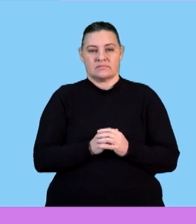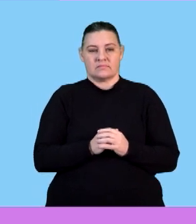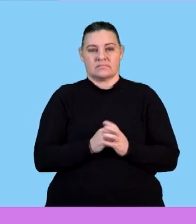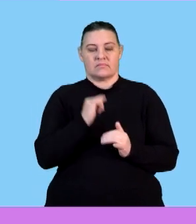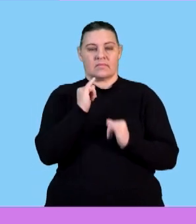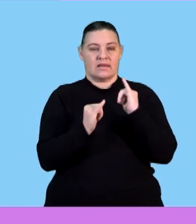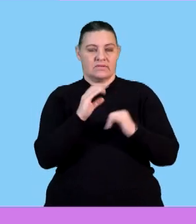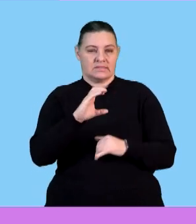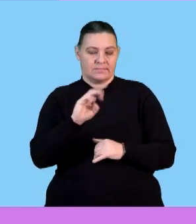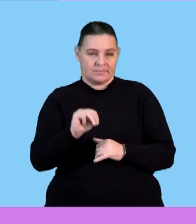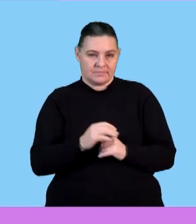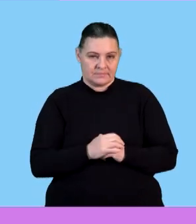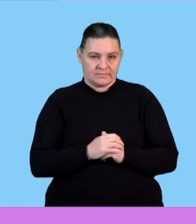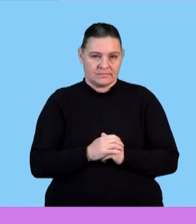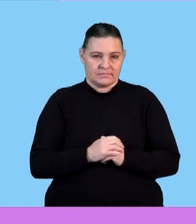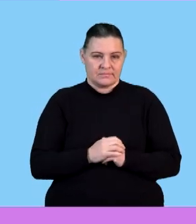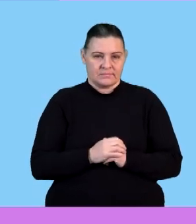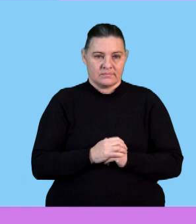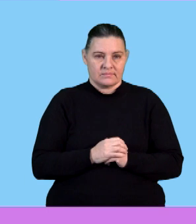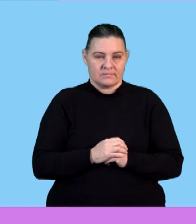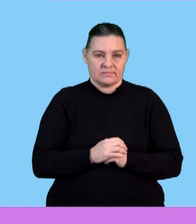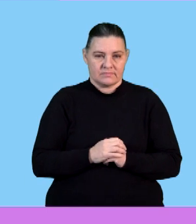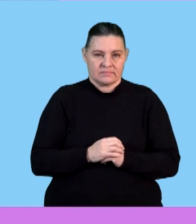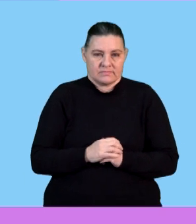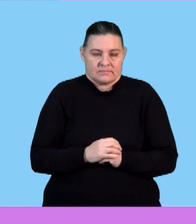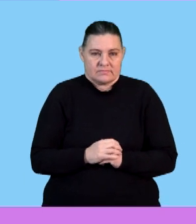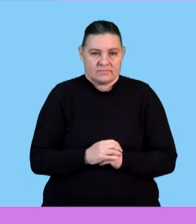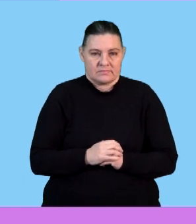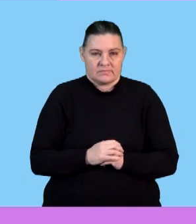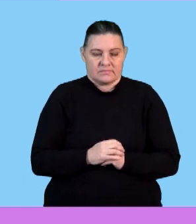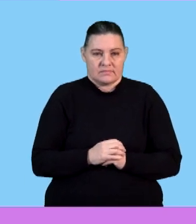11 centimeters. All right.